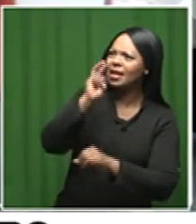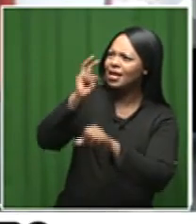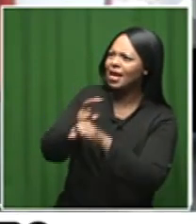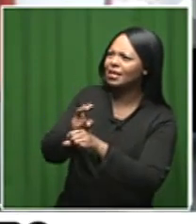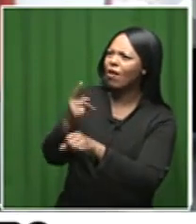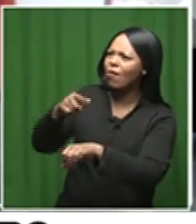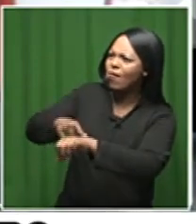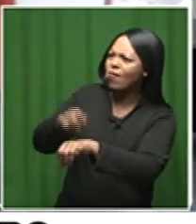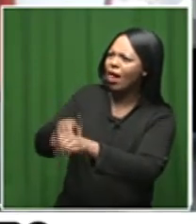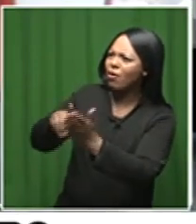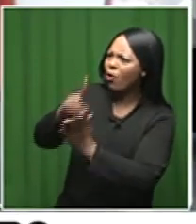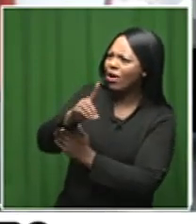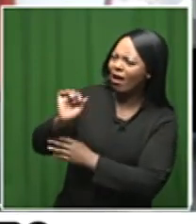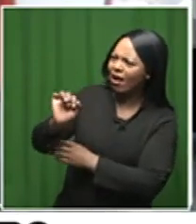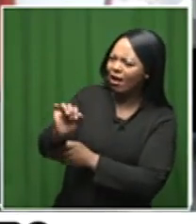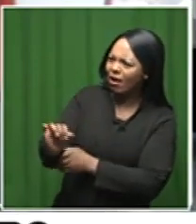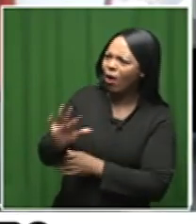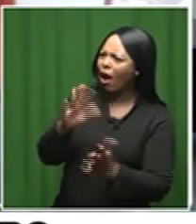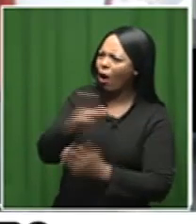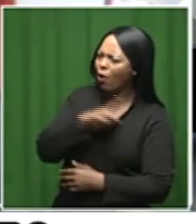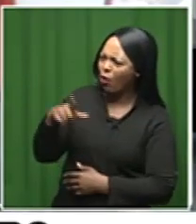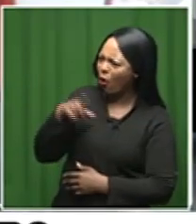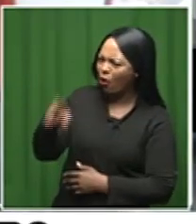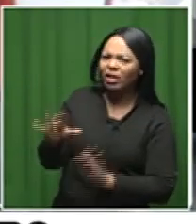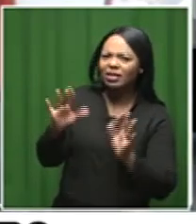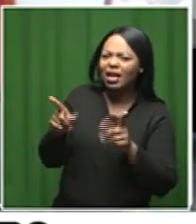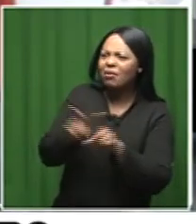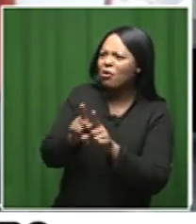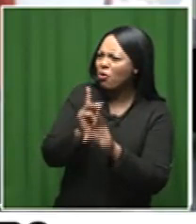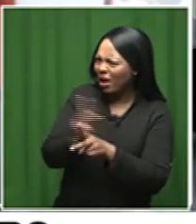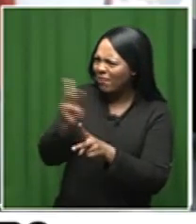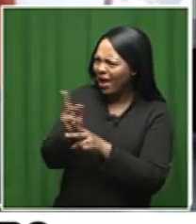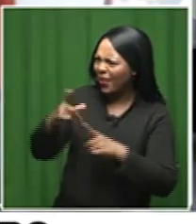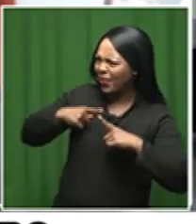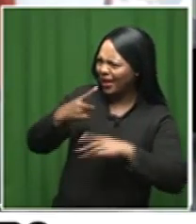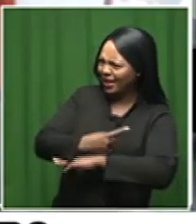or your type of bone marrow. How long was that period, and how did you prepare for that day?